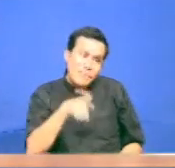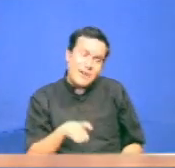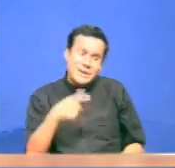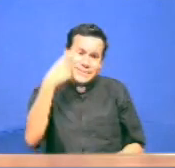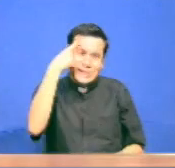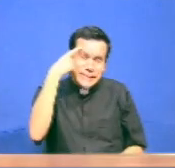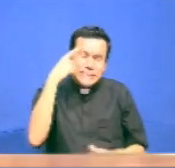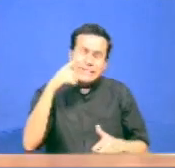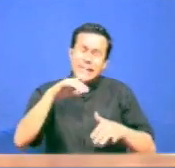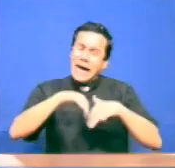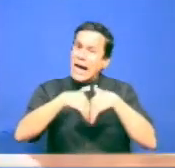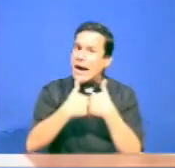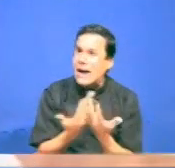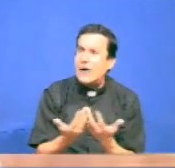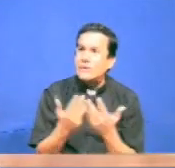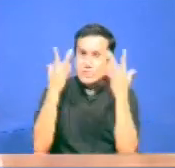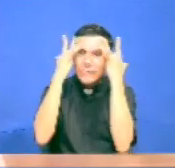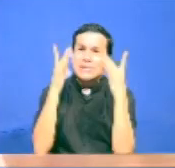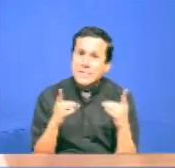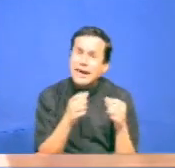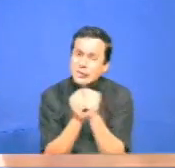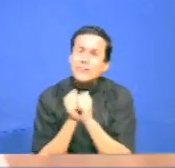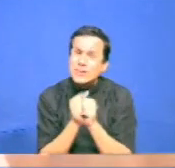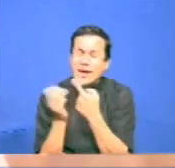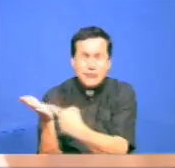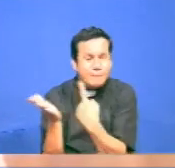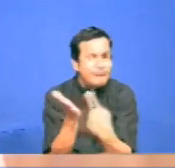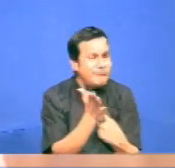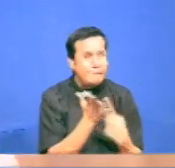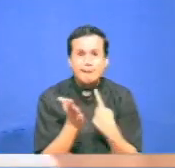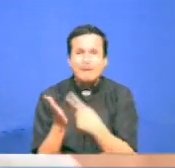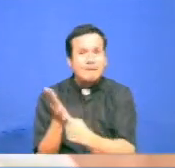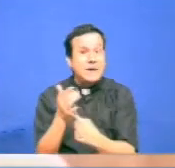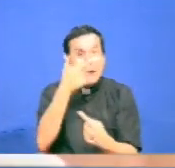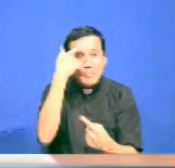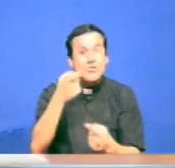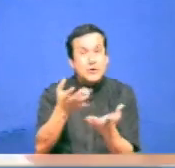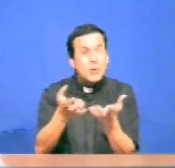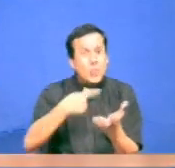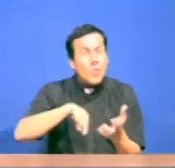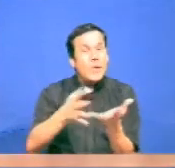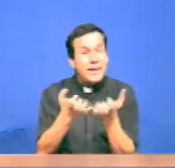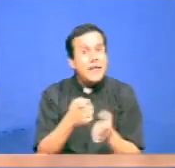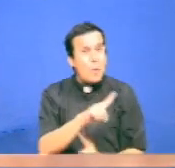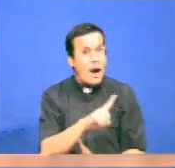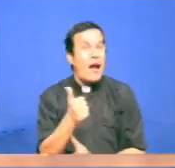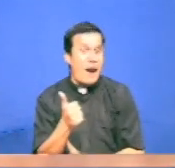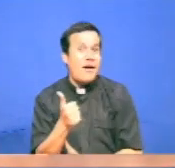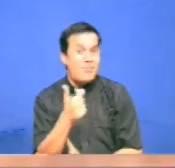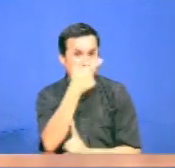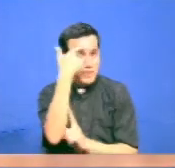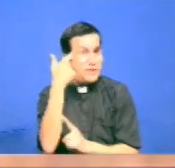how things are and decide together that we need each other, but with very difficult moments. It's not